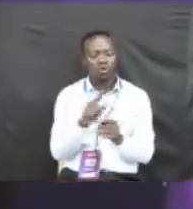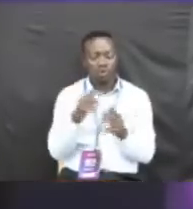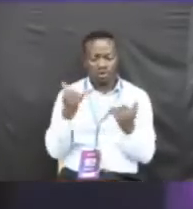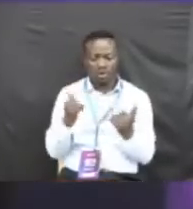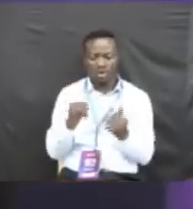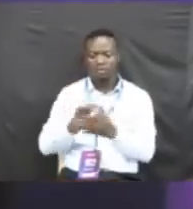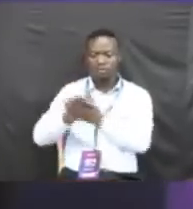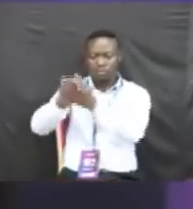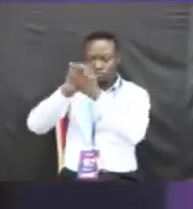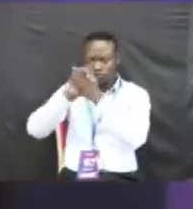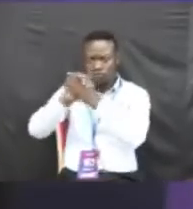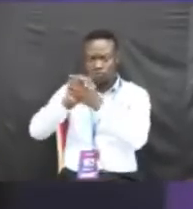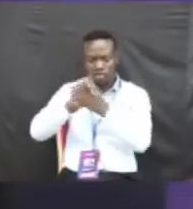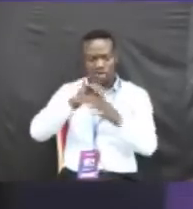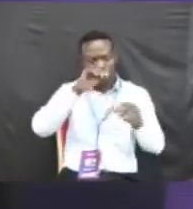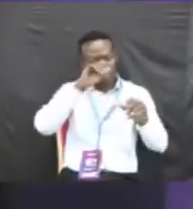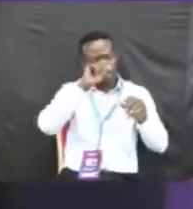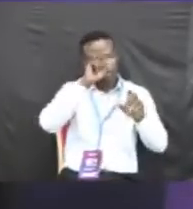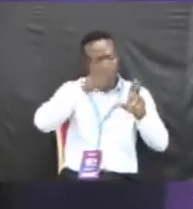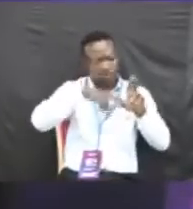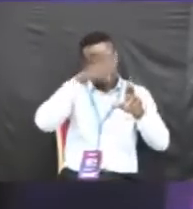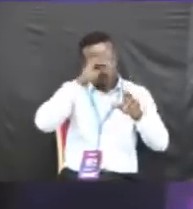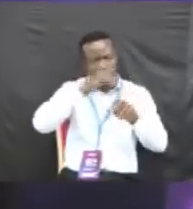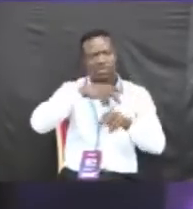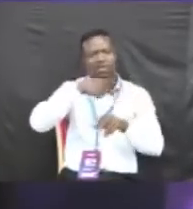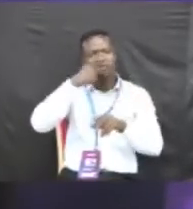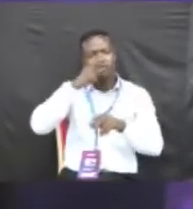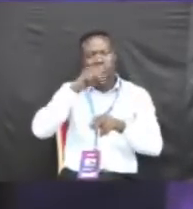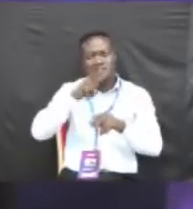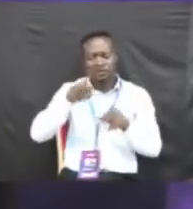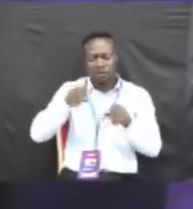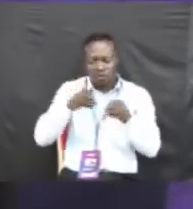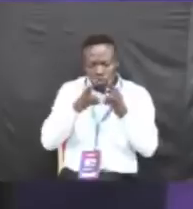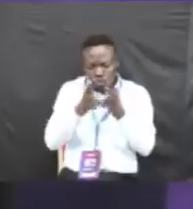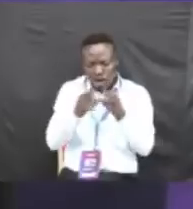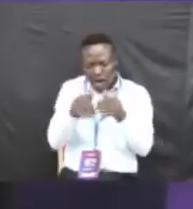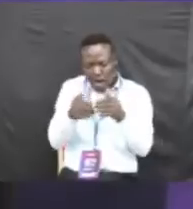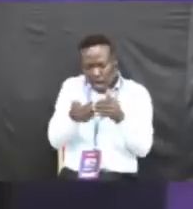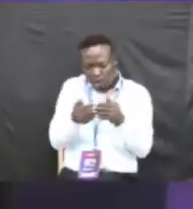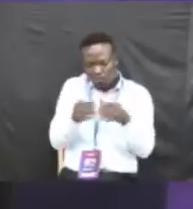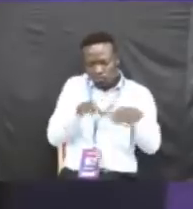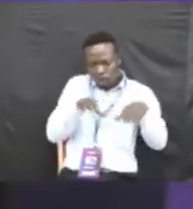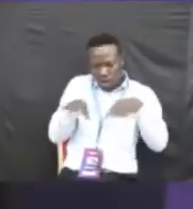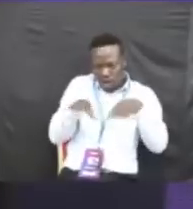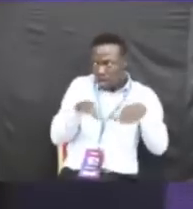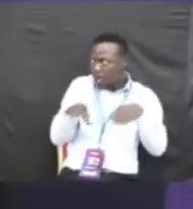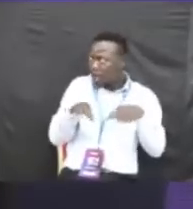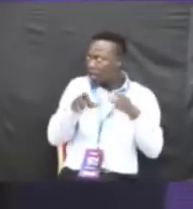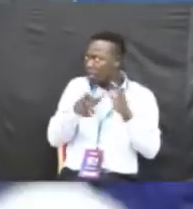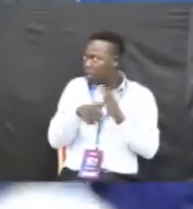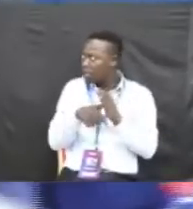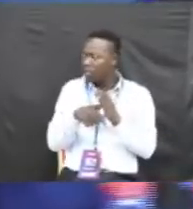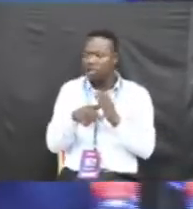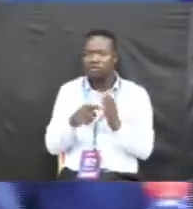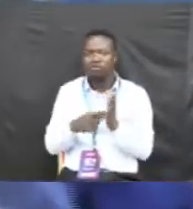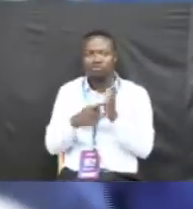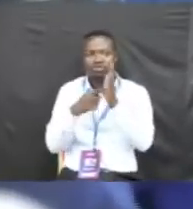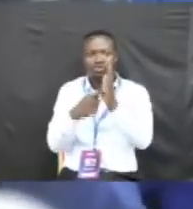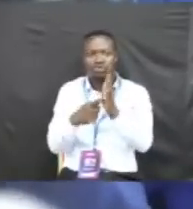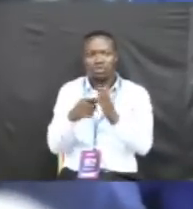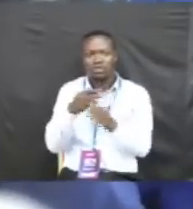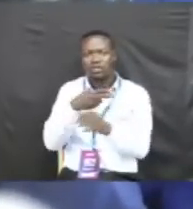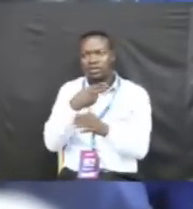congratulate you Apostle Ch and Pent TV for the way and manner you have handled the that aspect of the